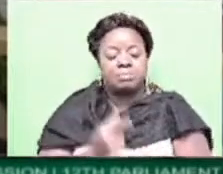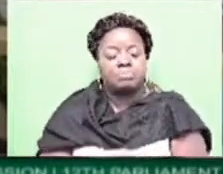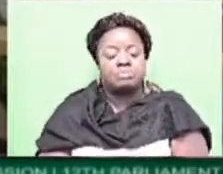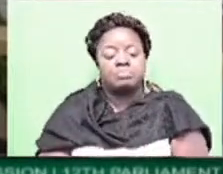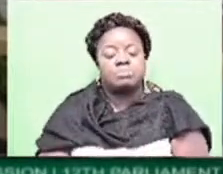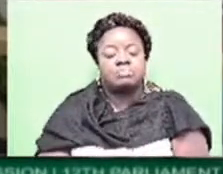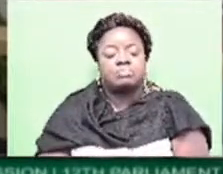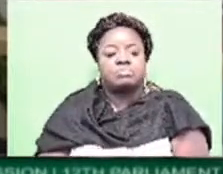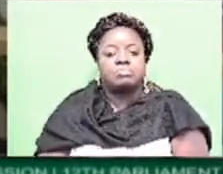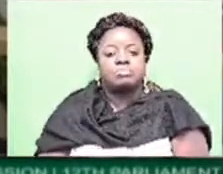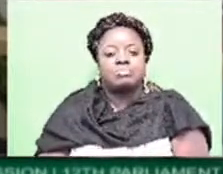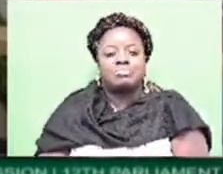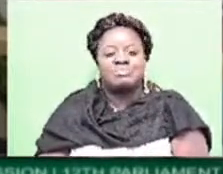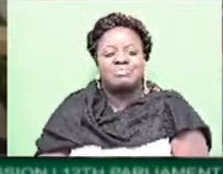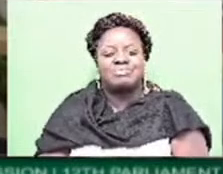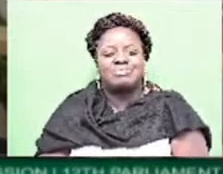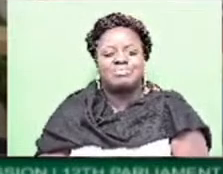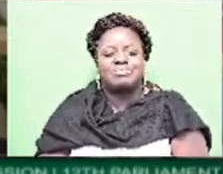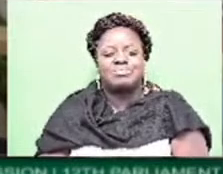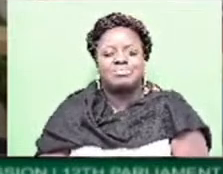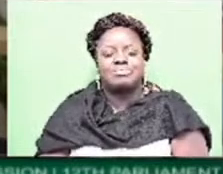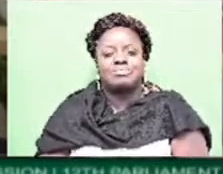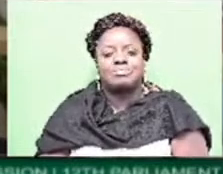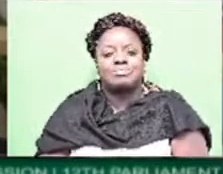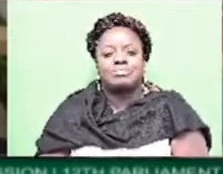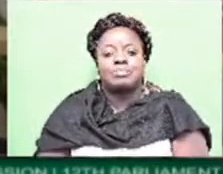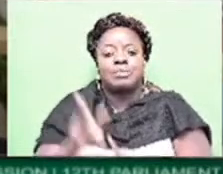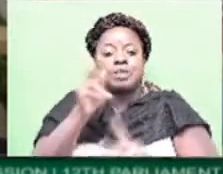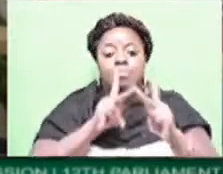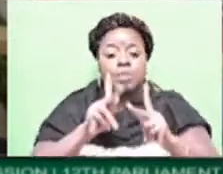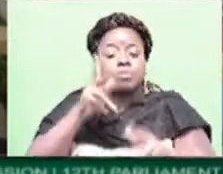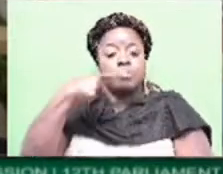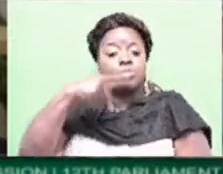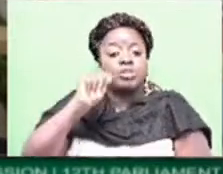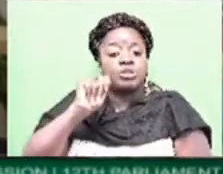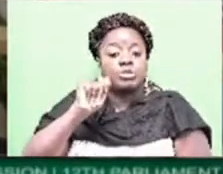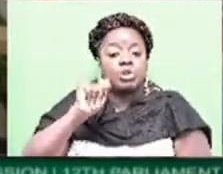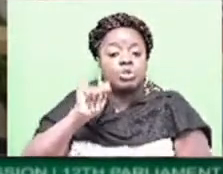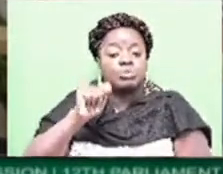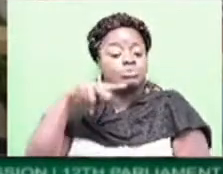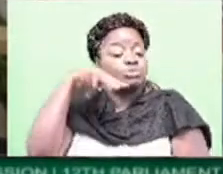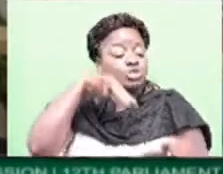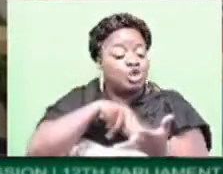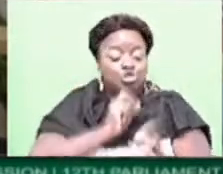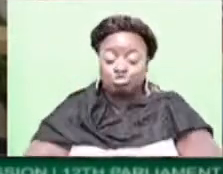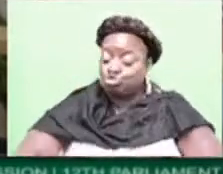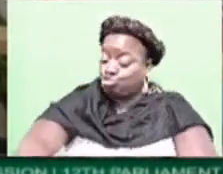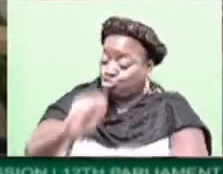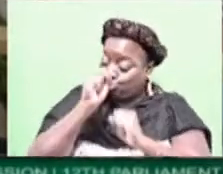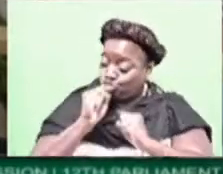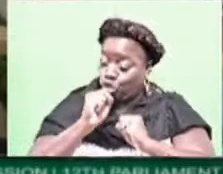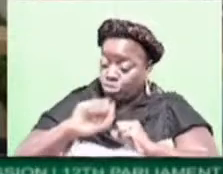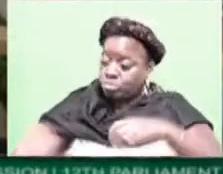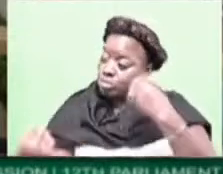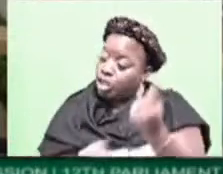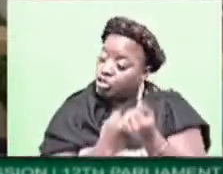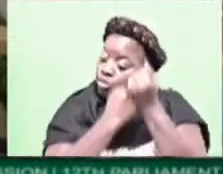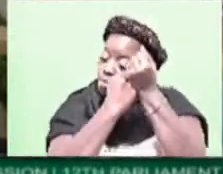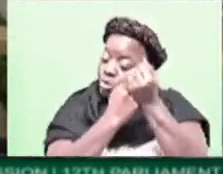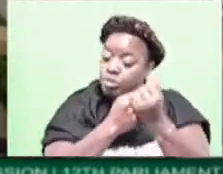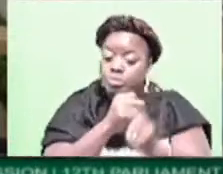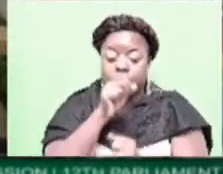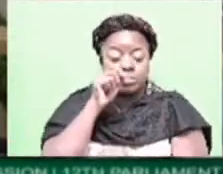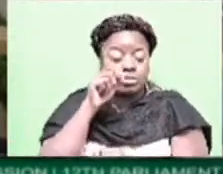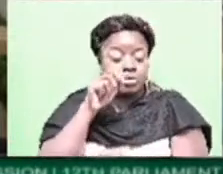perpetrated by those opposite. The people of Princestown stood resilient, strong in their support for myself and the United